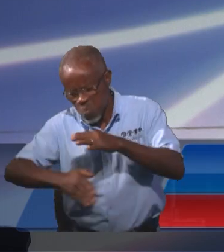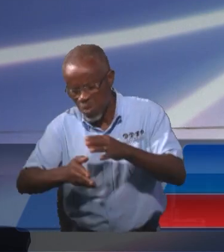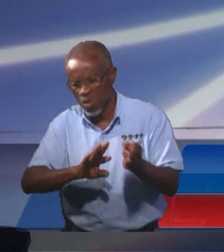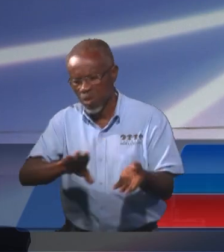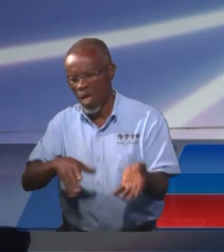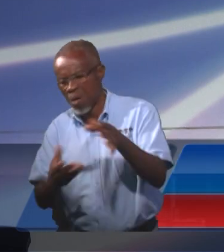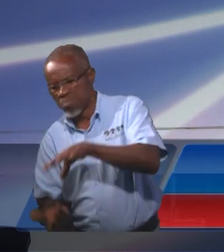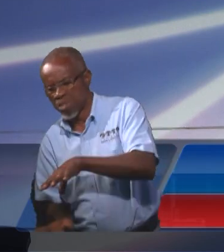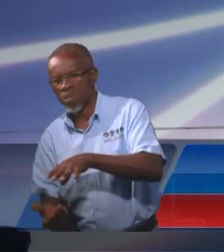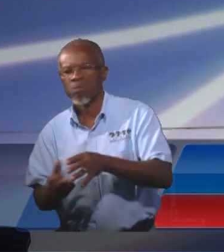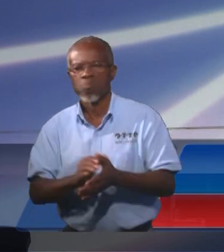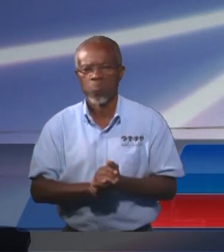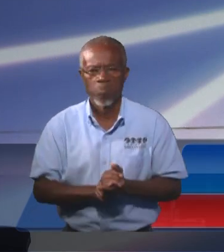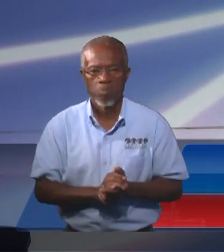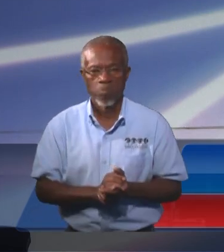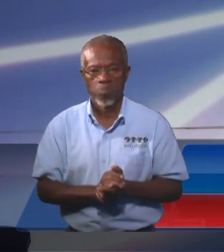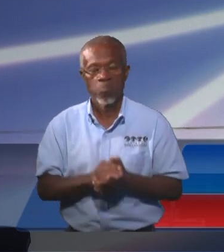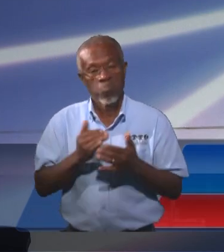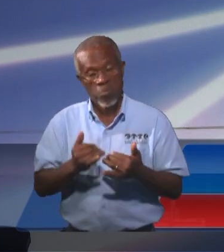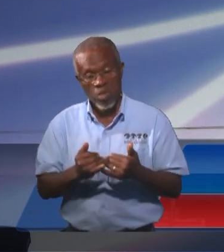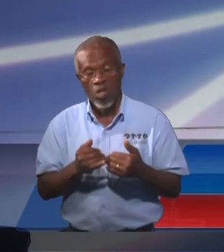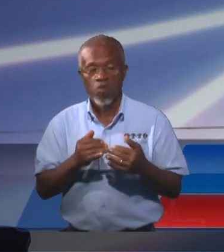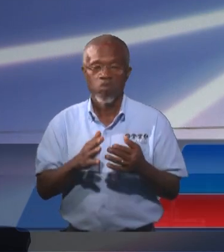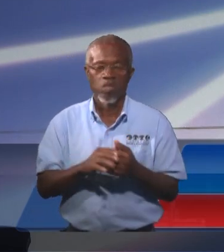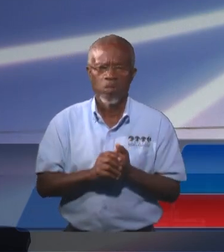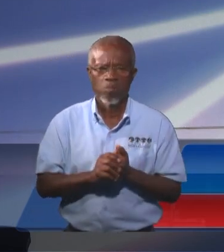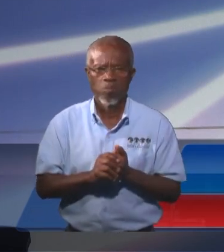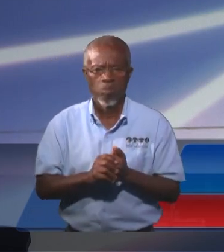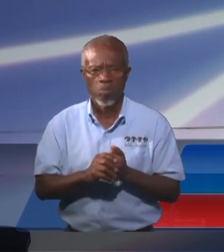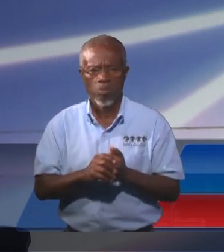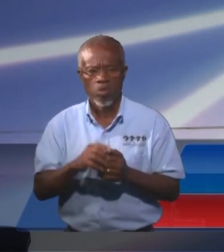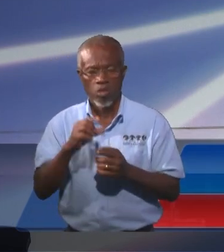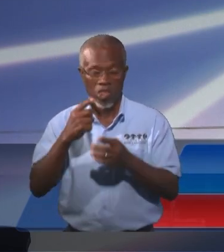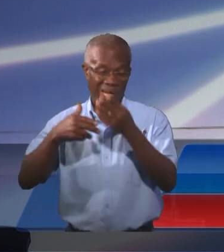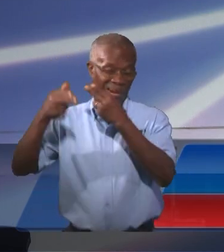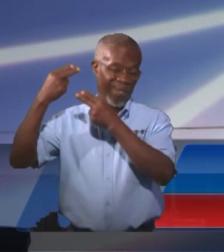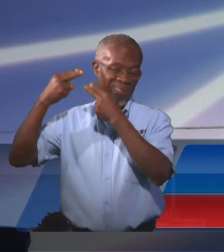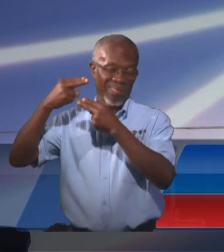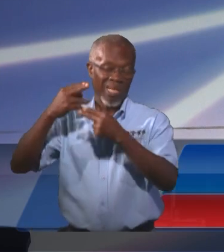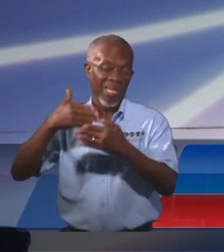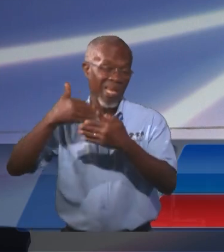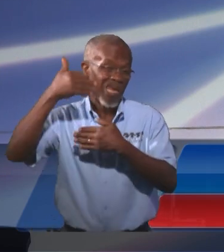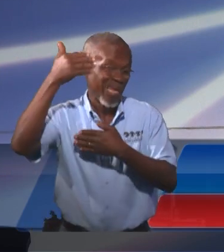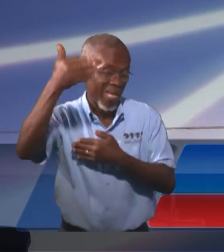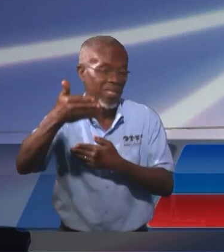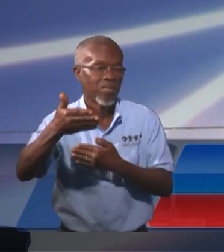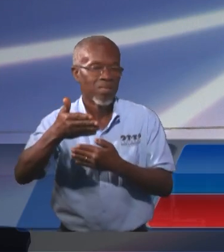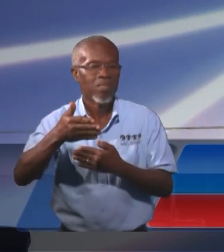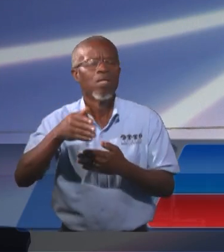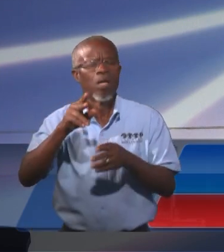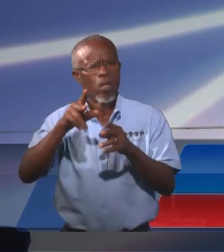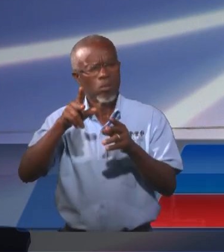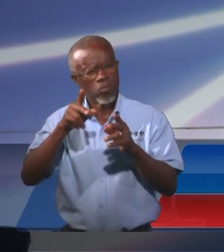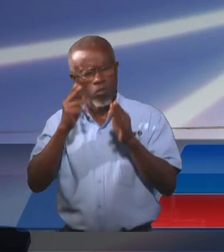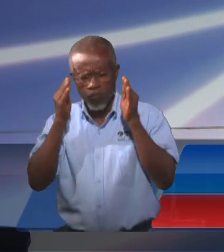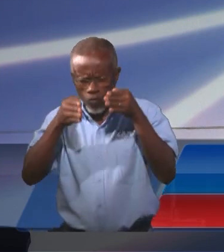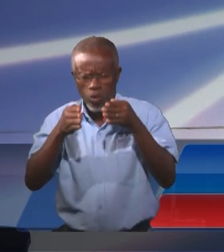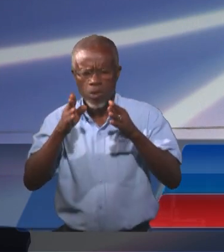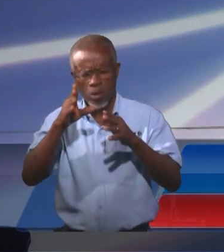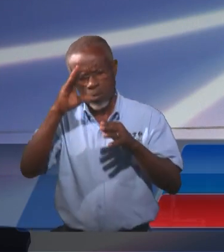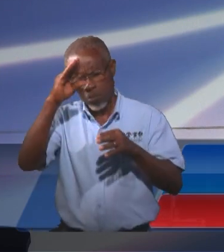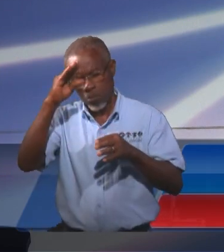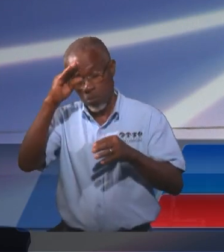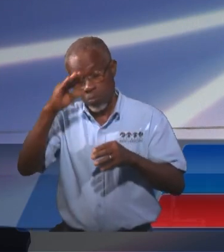In tonight's Generation Next installment, Keisha Marie Charles speaks to 20-year-old Malachi Duncan, a former student of Trinity College East